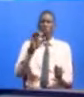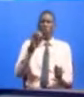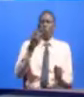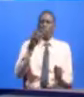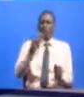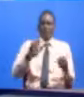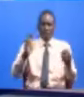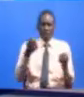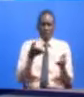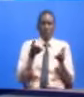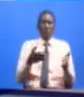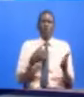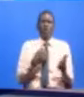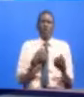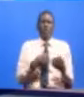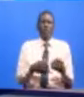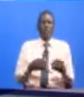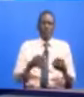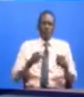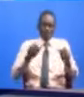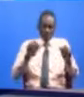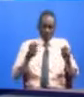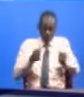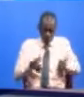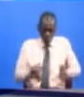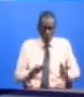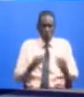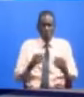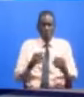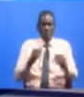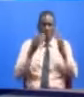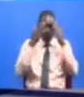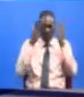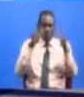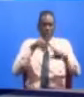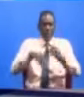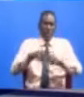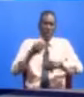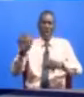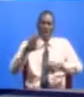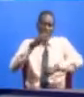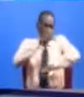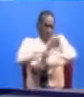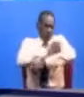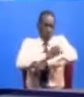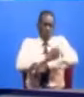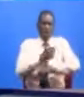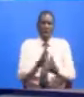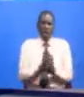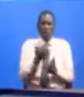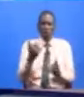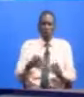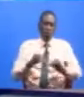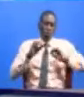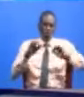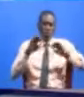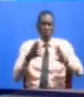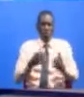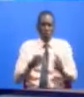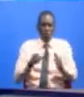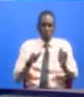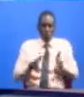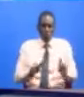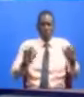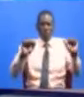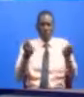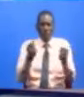campaign at the Langata Road Primary School ahead of the WRC Safari Rally. The children were enlightened on road safety practices and also gifted